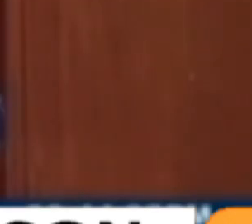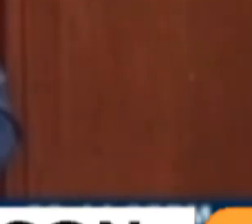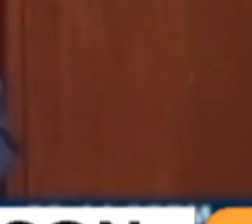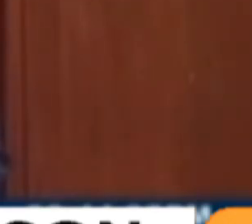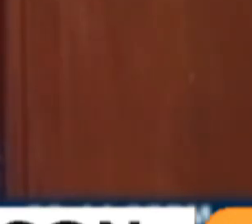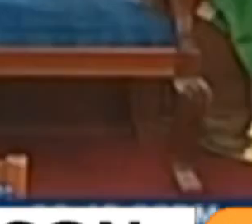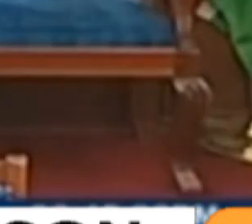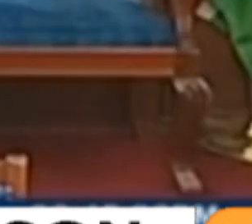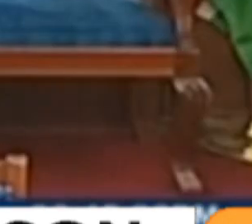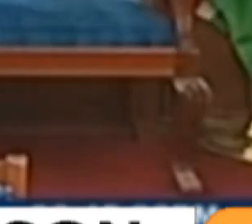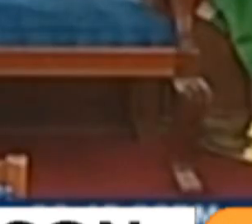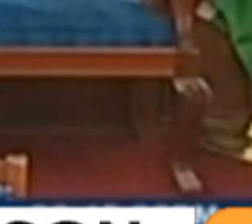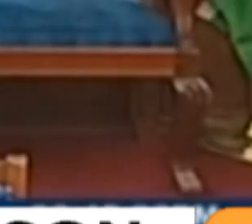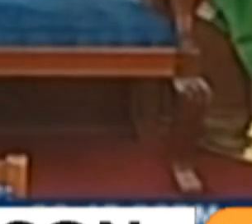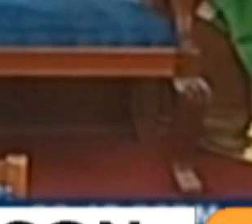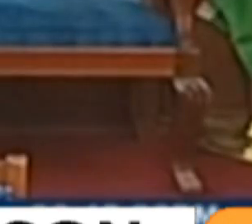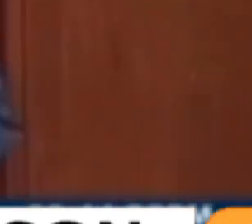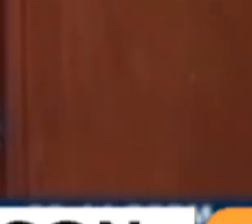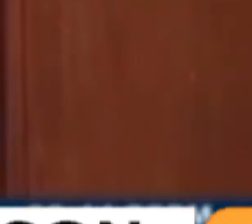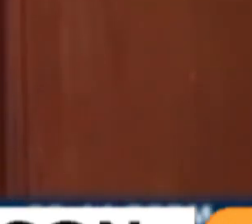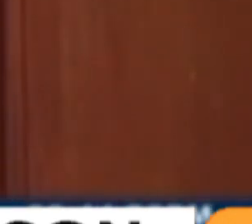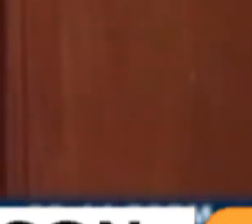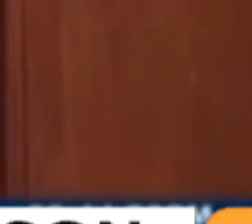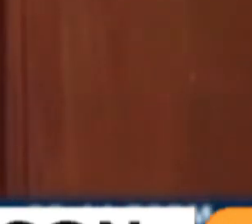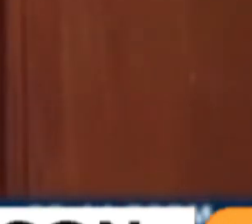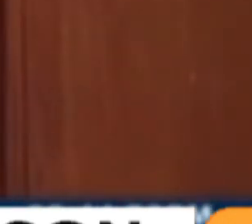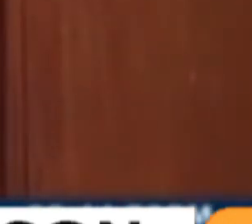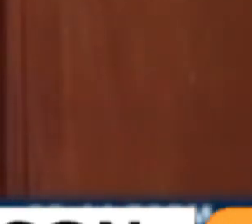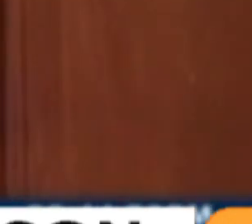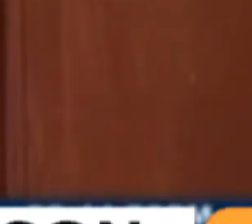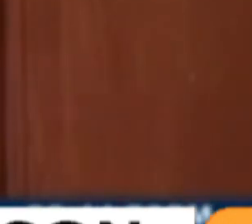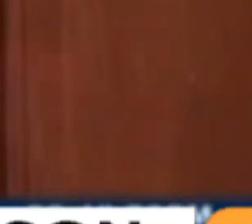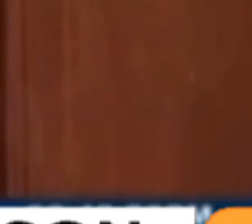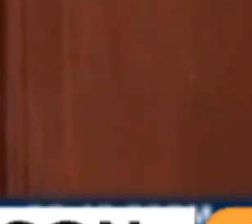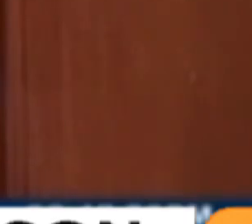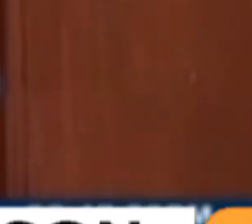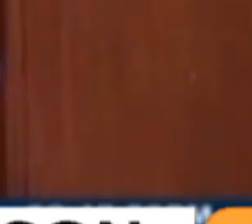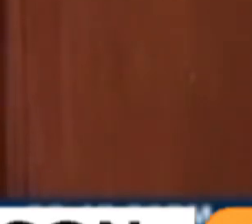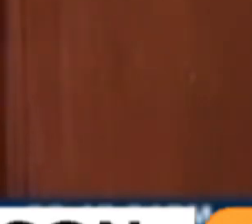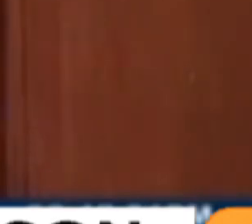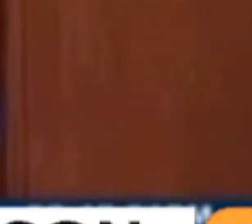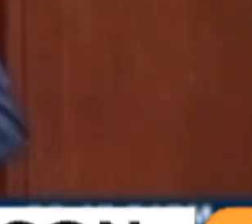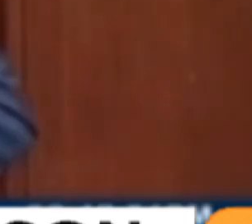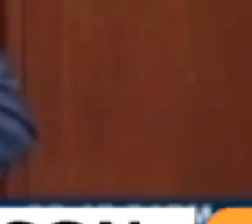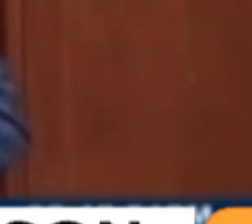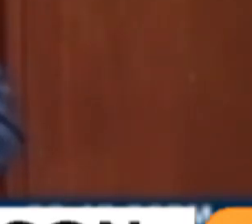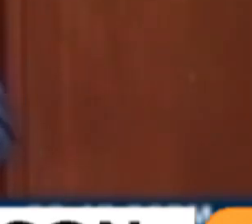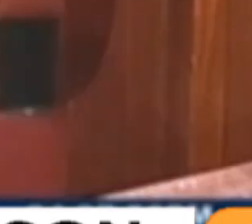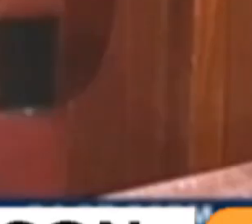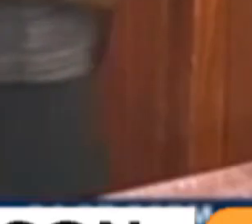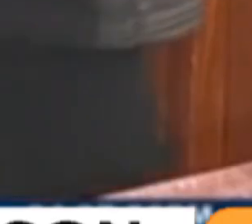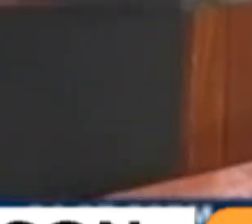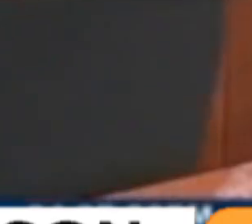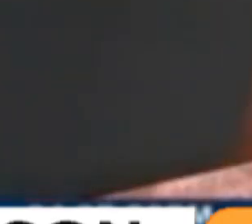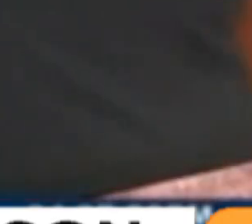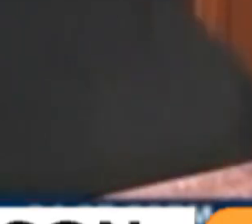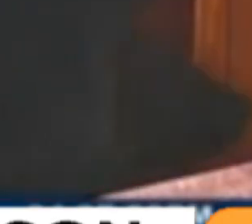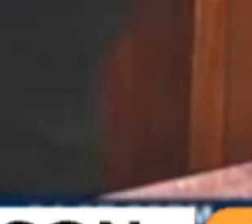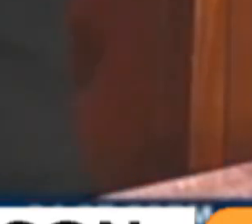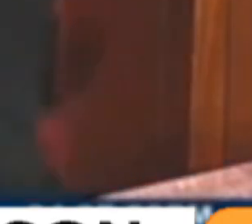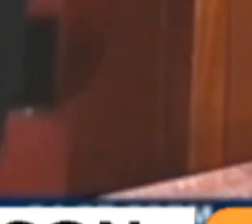we will never be able to arrive to a solution. We look worse, Mr. Speaker, in my view, by being indecisive than by being decisive, Mr. Speaker.